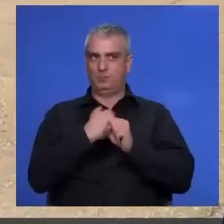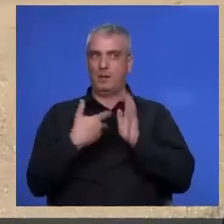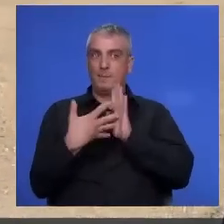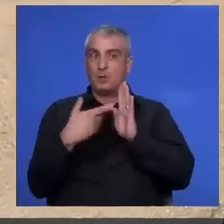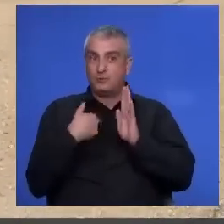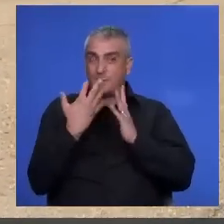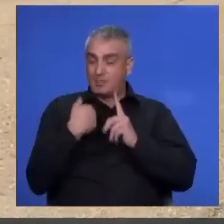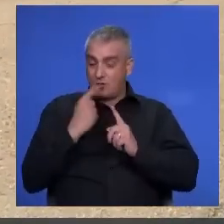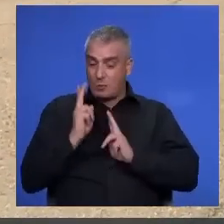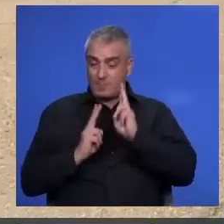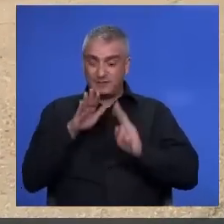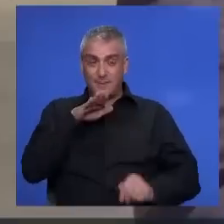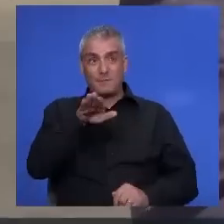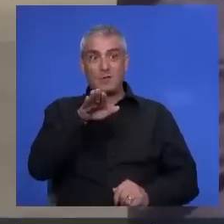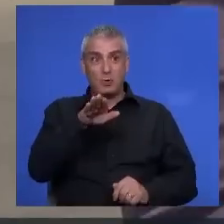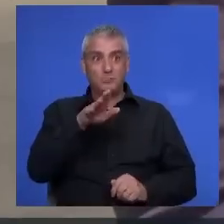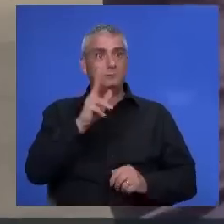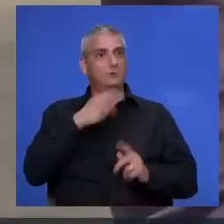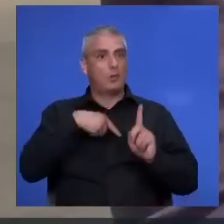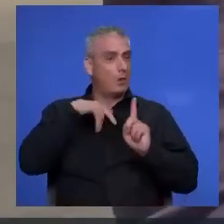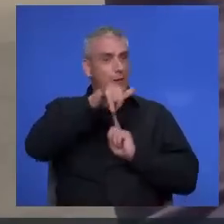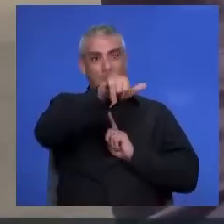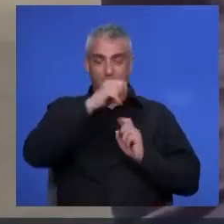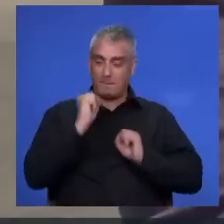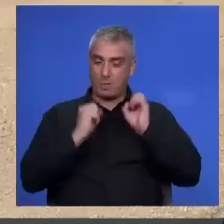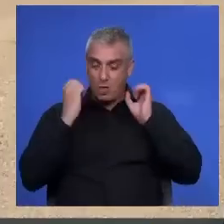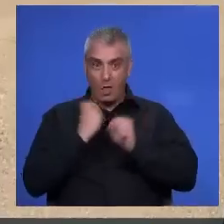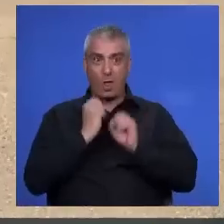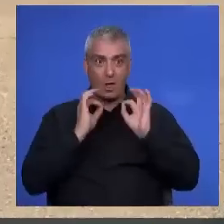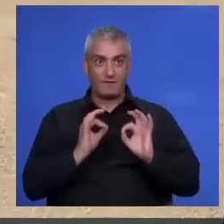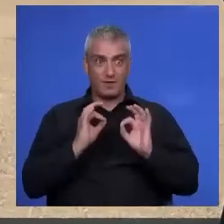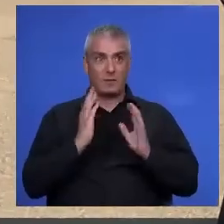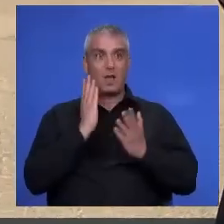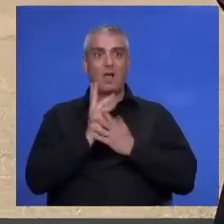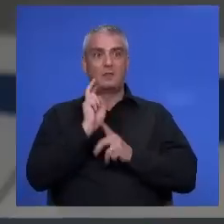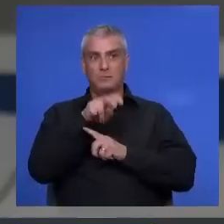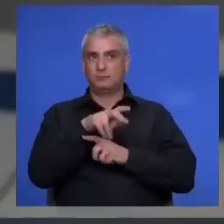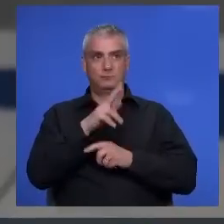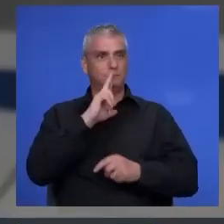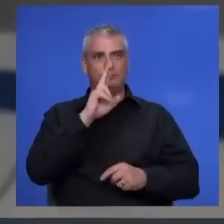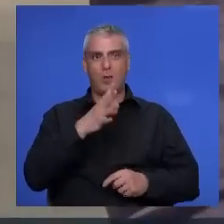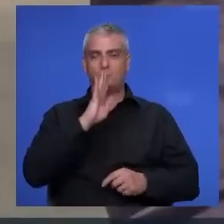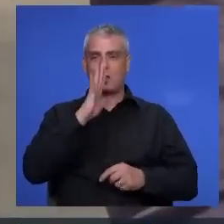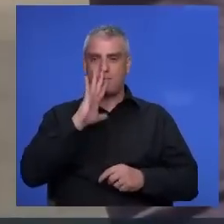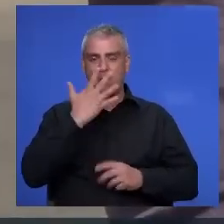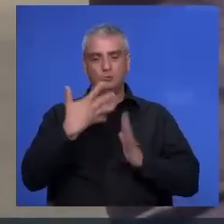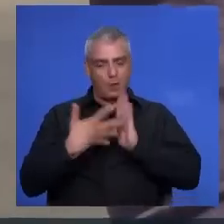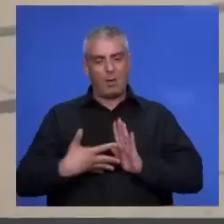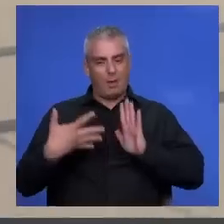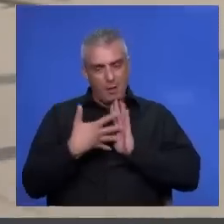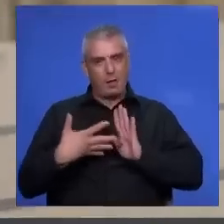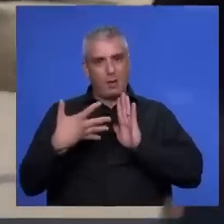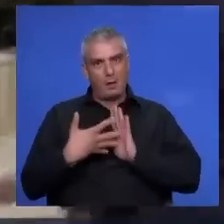producing an airplane and going, hey, we have a plane here that we can roll up and down and fire engines, to that, to putting passengers on it, is 3-5 years worth of